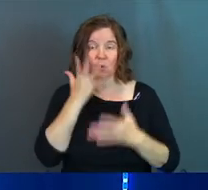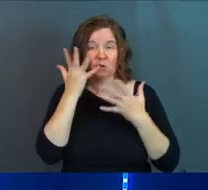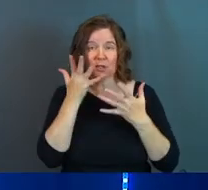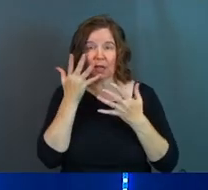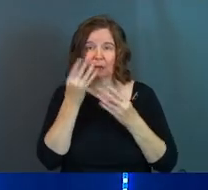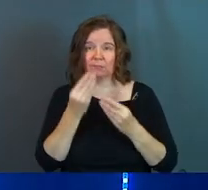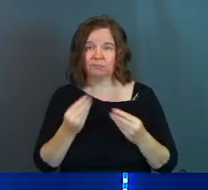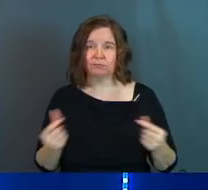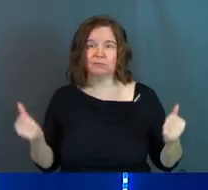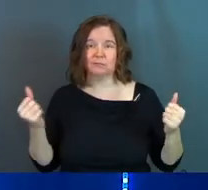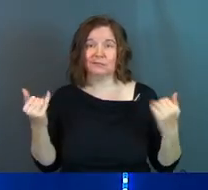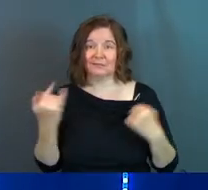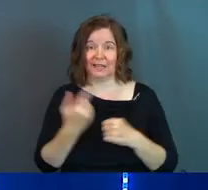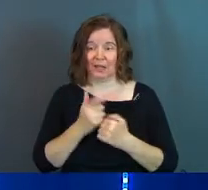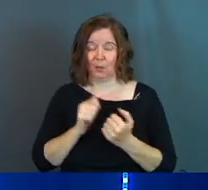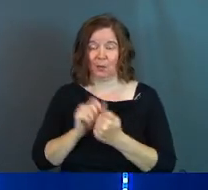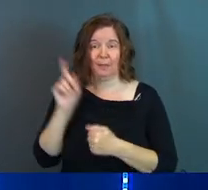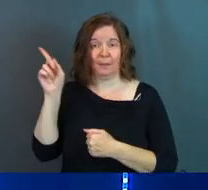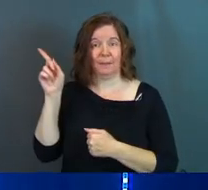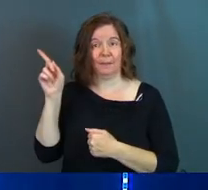shame-free today in him.